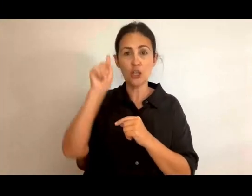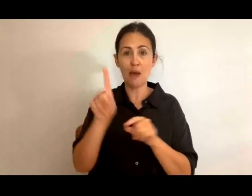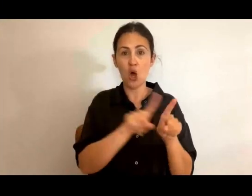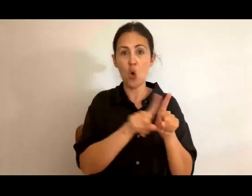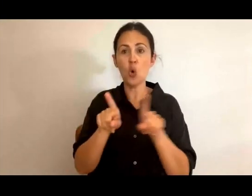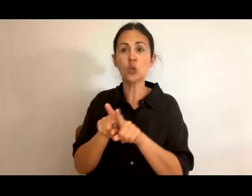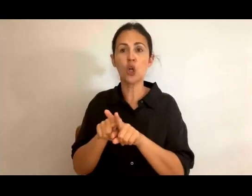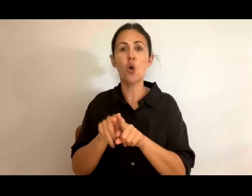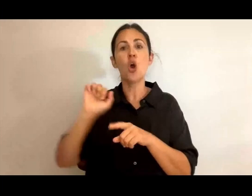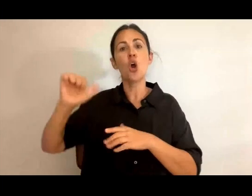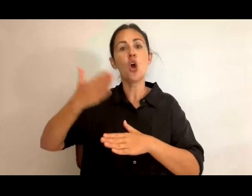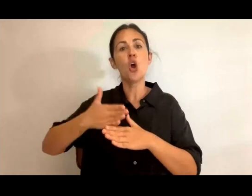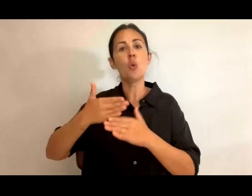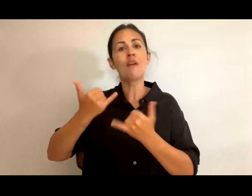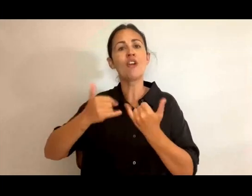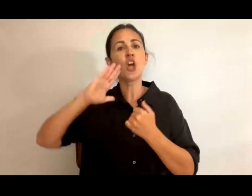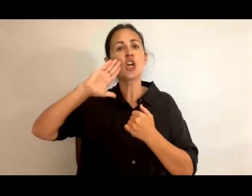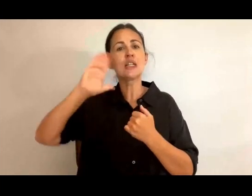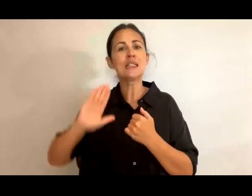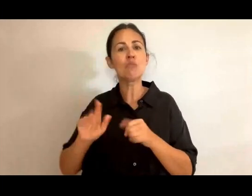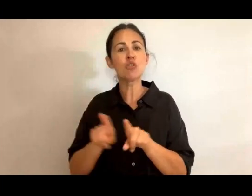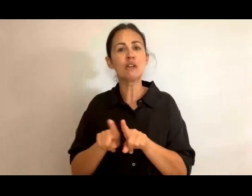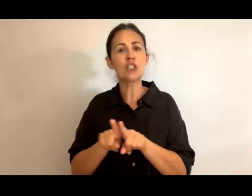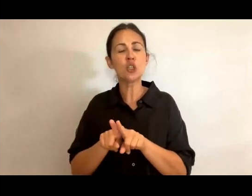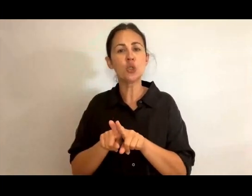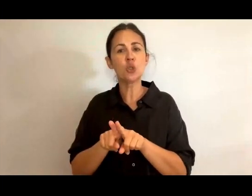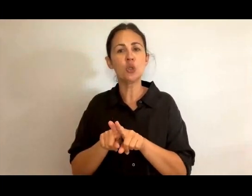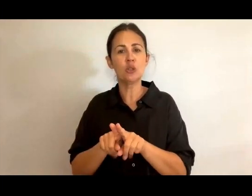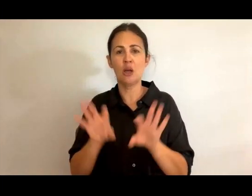artist, and then that's being able to relate back into our students.